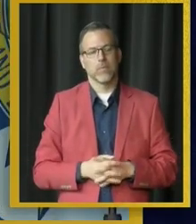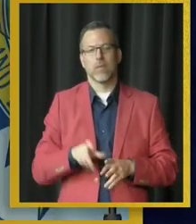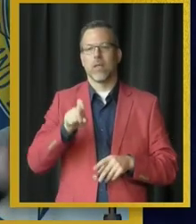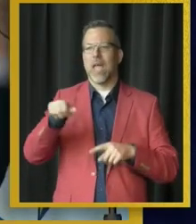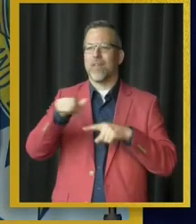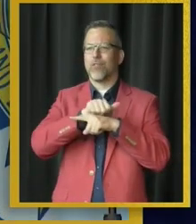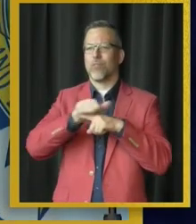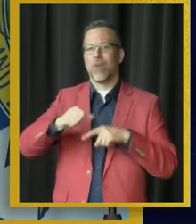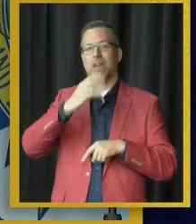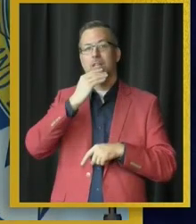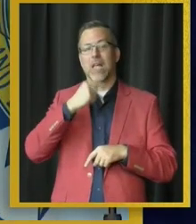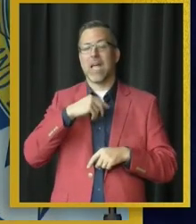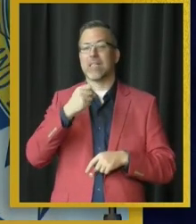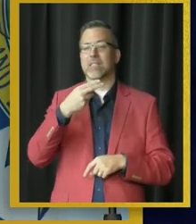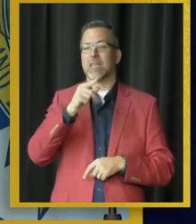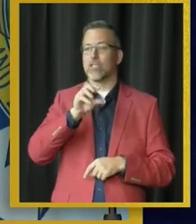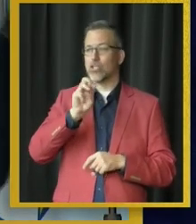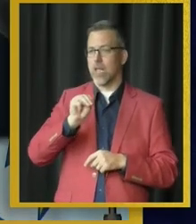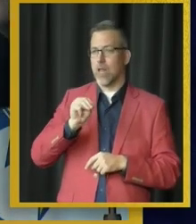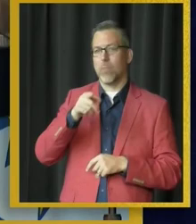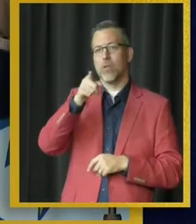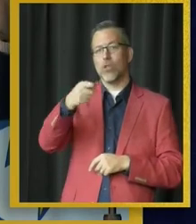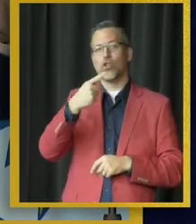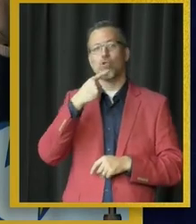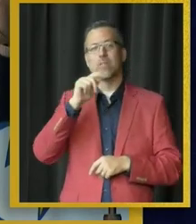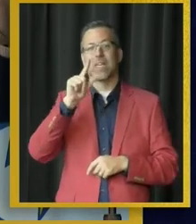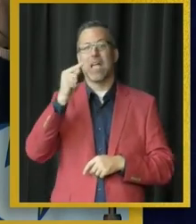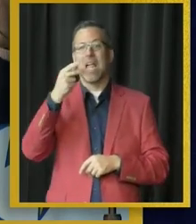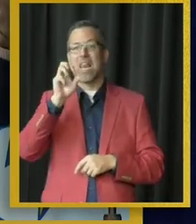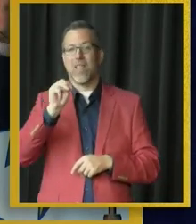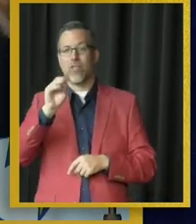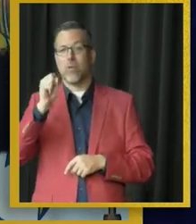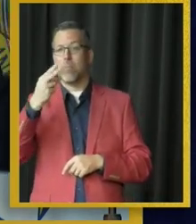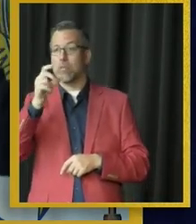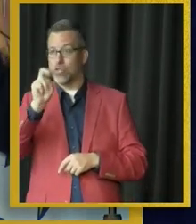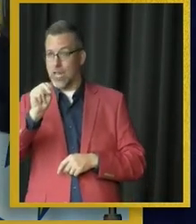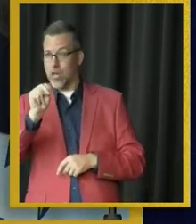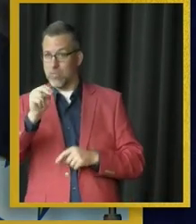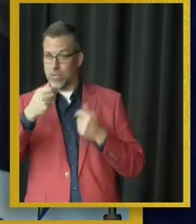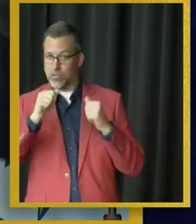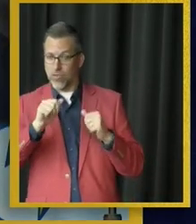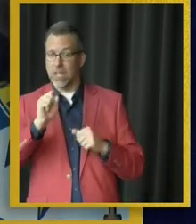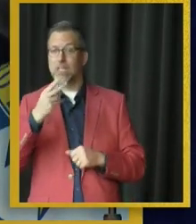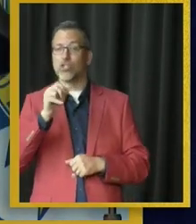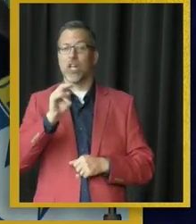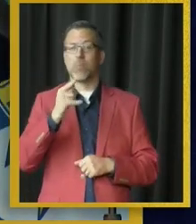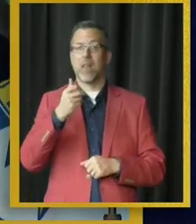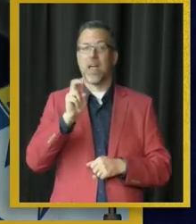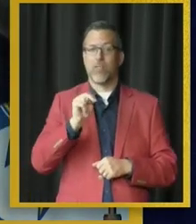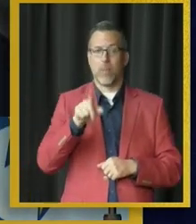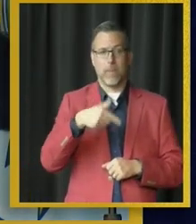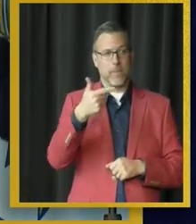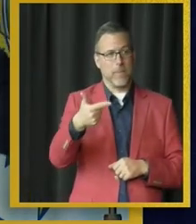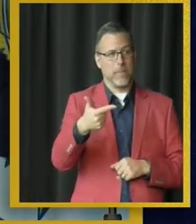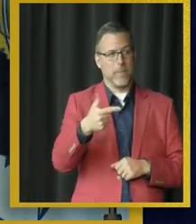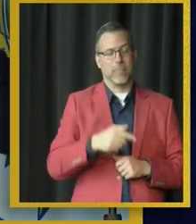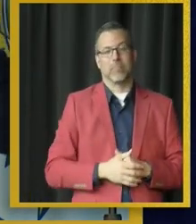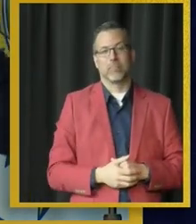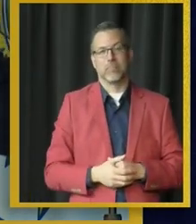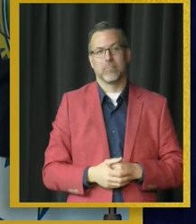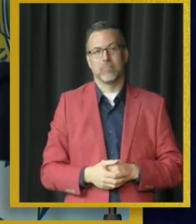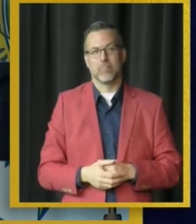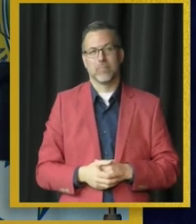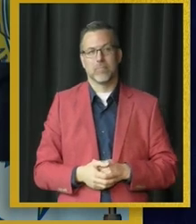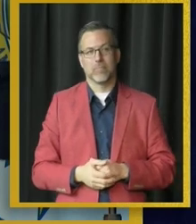little Hebrew. I say Shalom Alechem. You say Alechem Shalom. Alechem Shalom. Let's try it. Shalom Alechem.